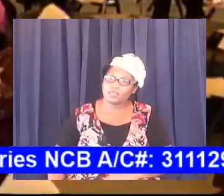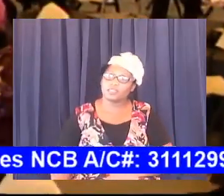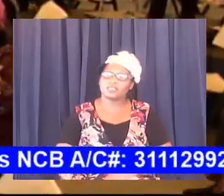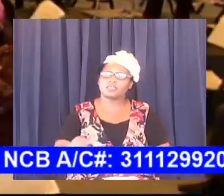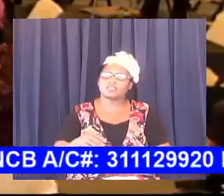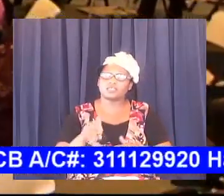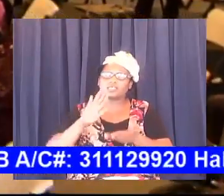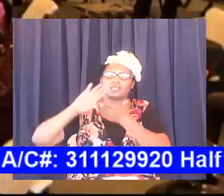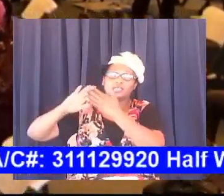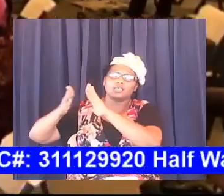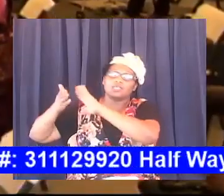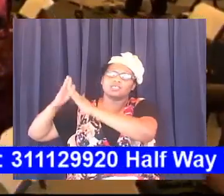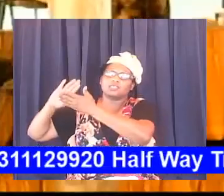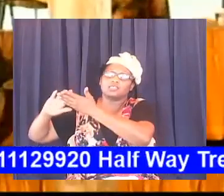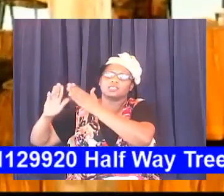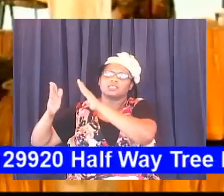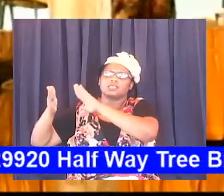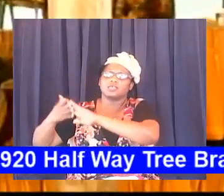rivers. In that city,